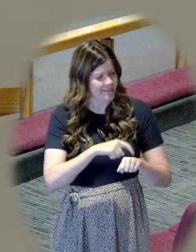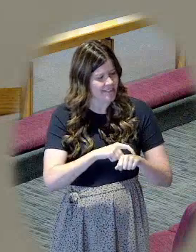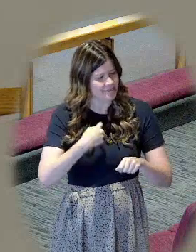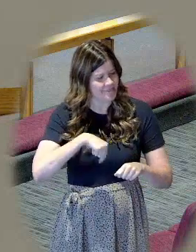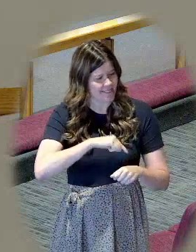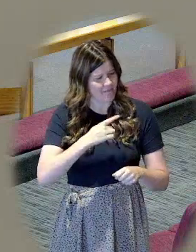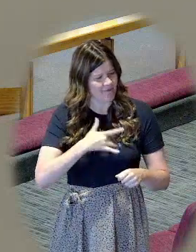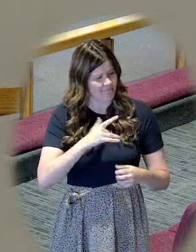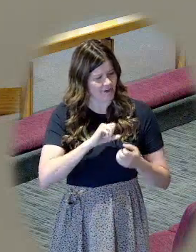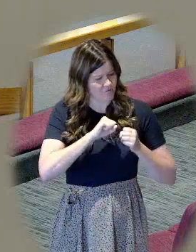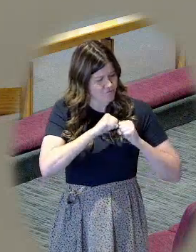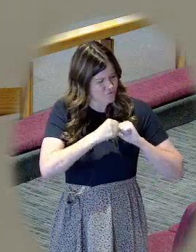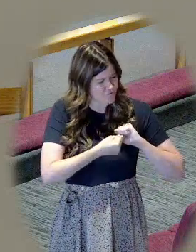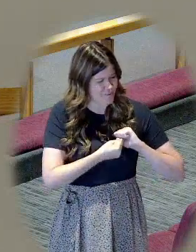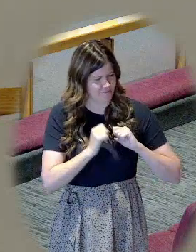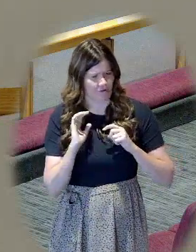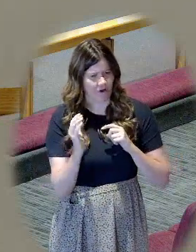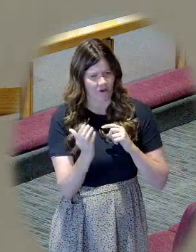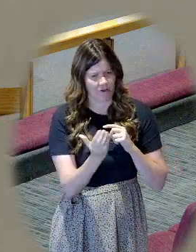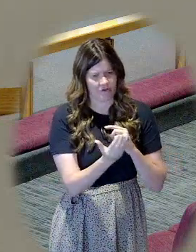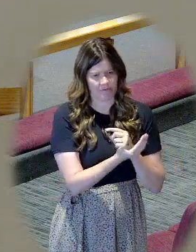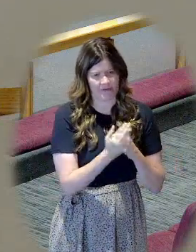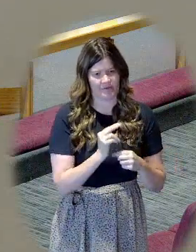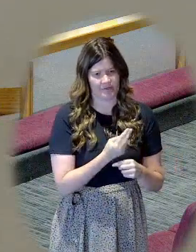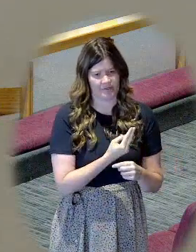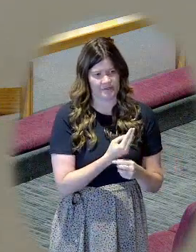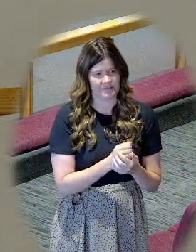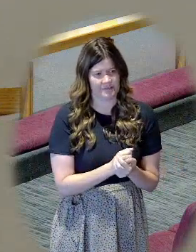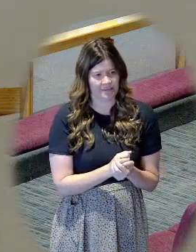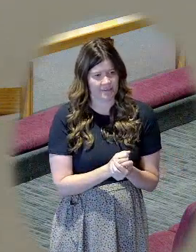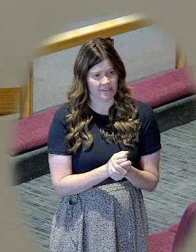all around and we're locked into sorrow.